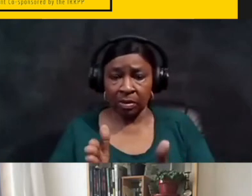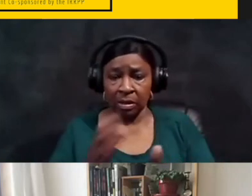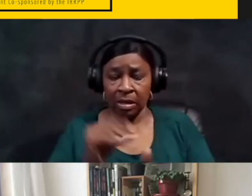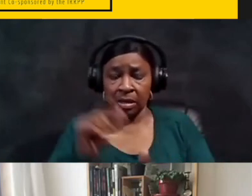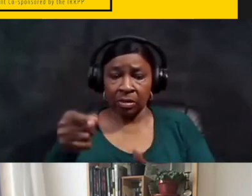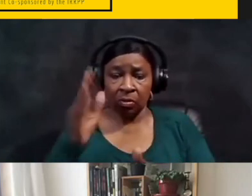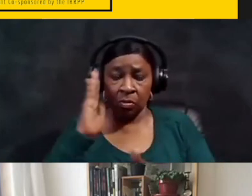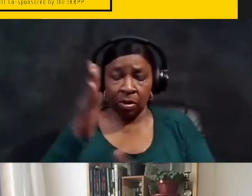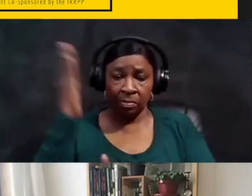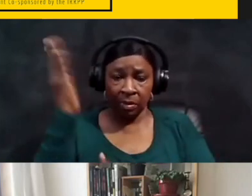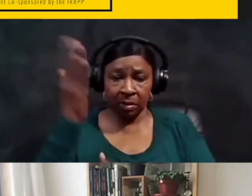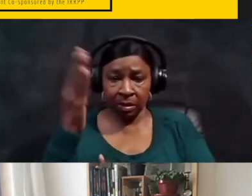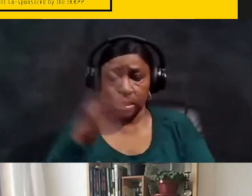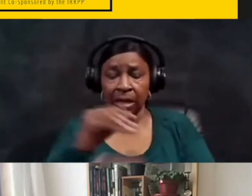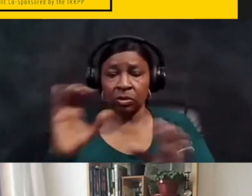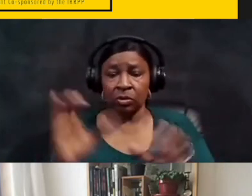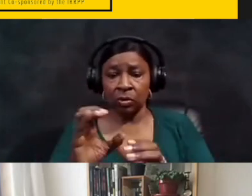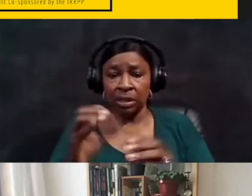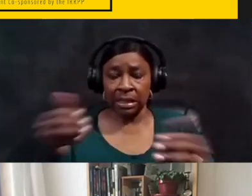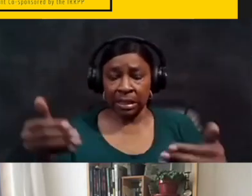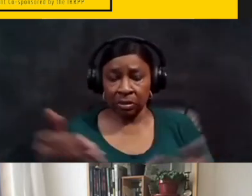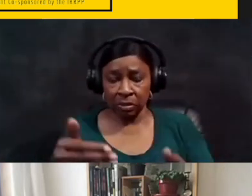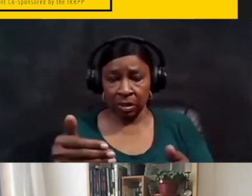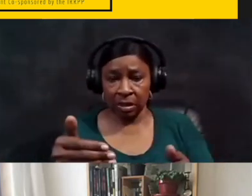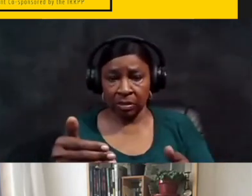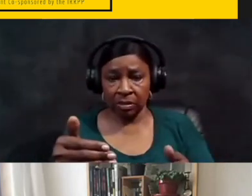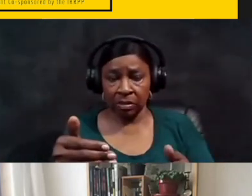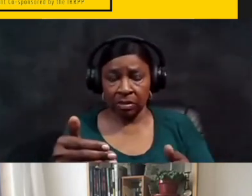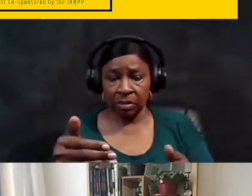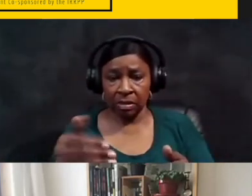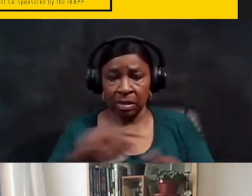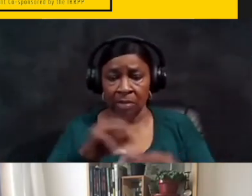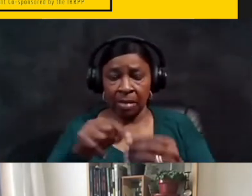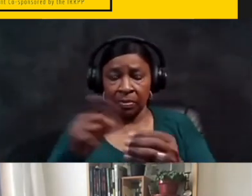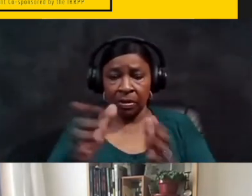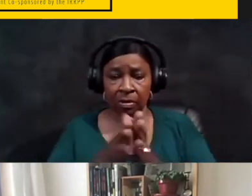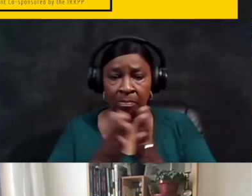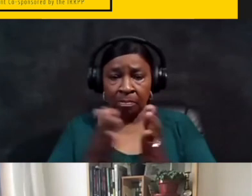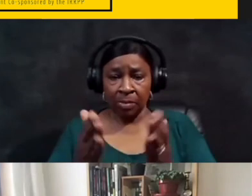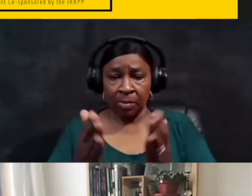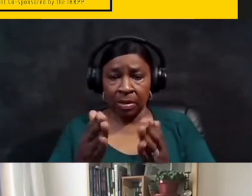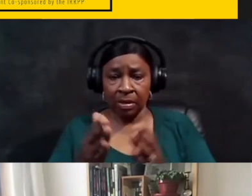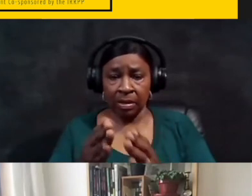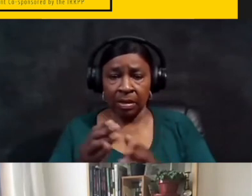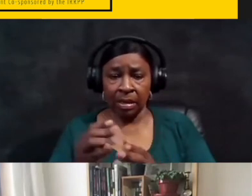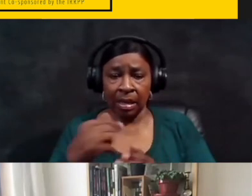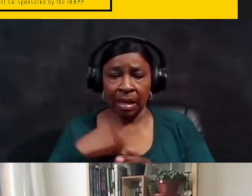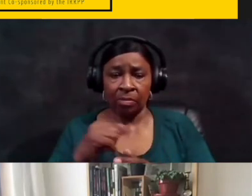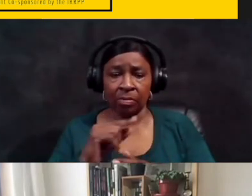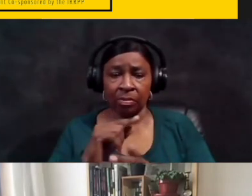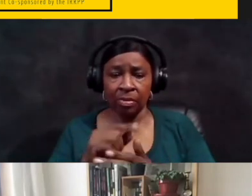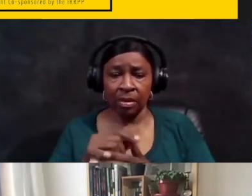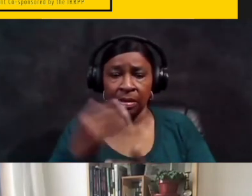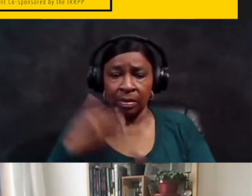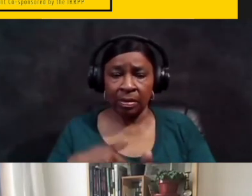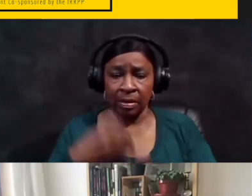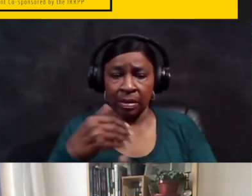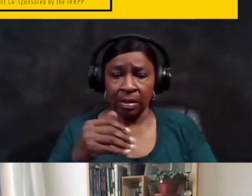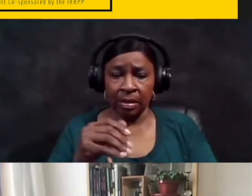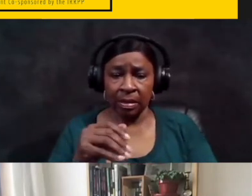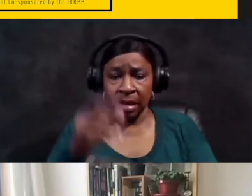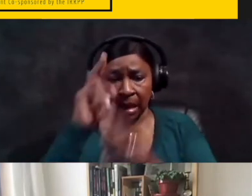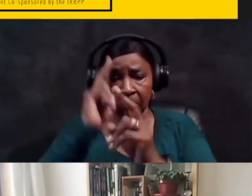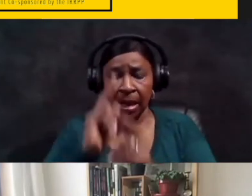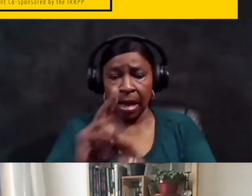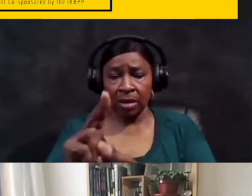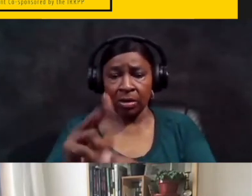and I'll do the introductions right before folks present. And so I have the honor of introducing